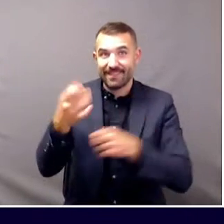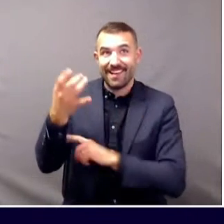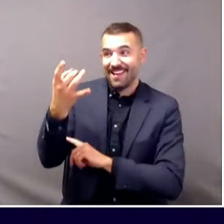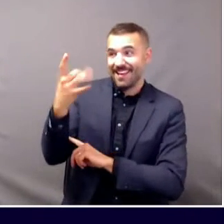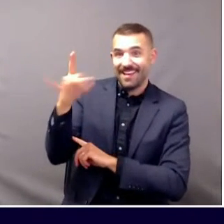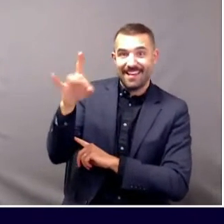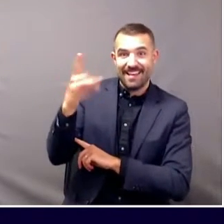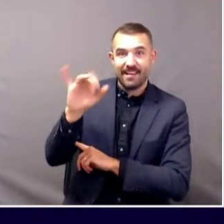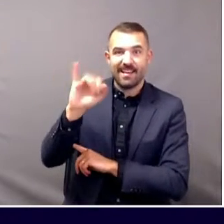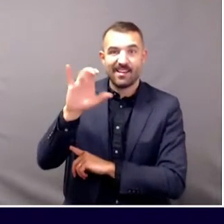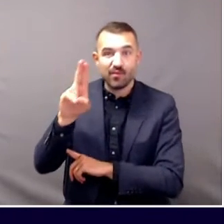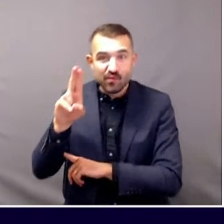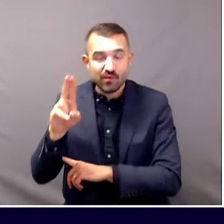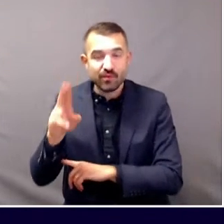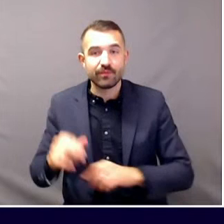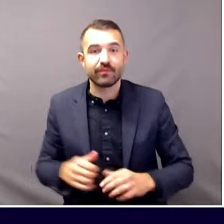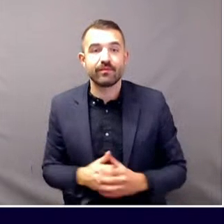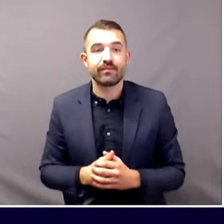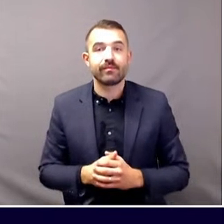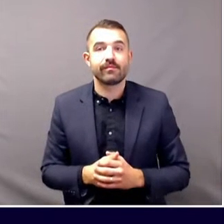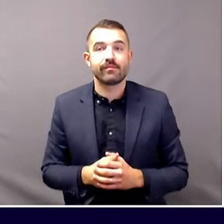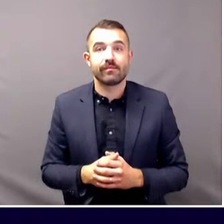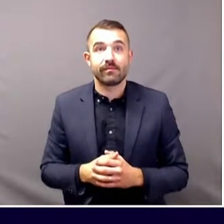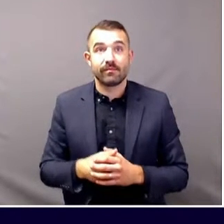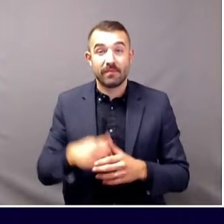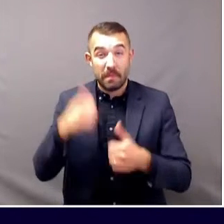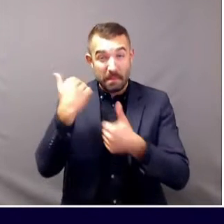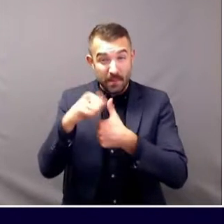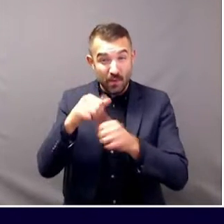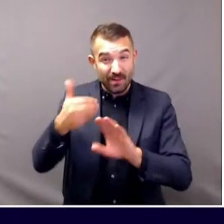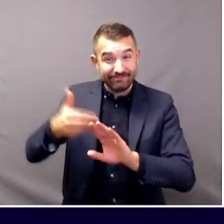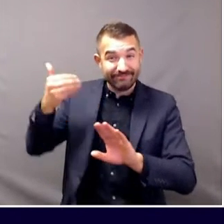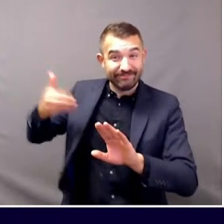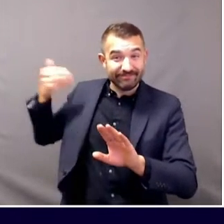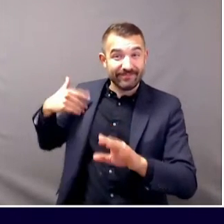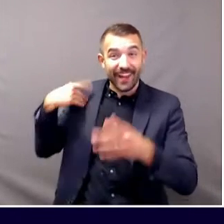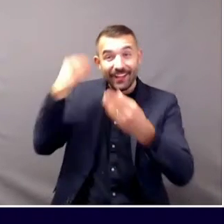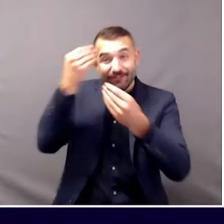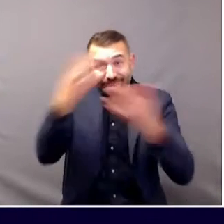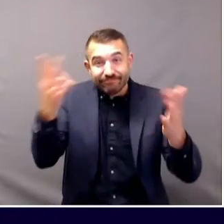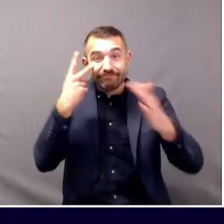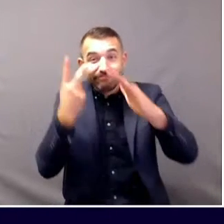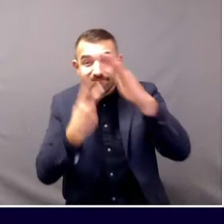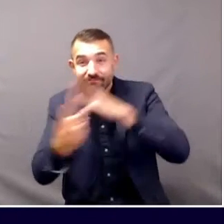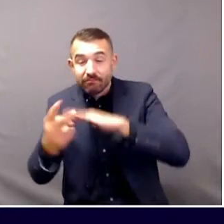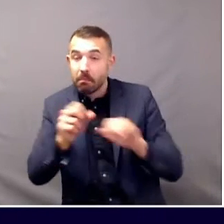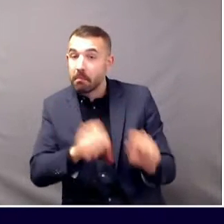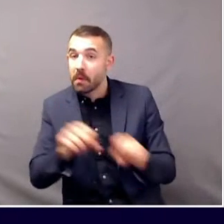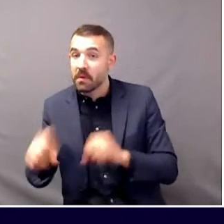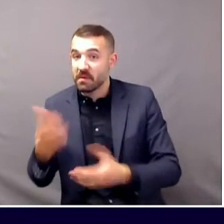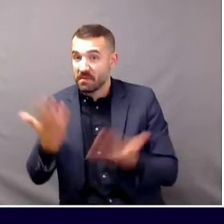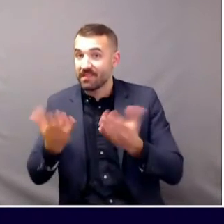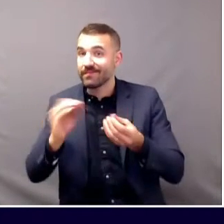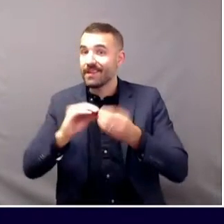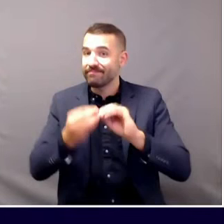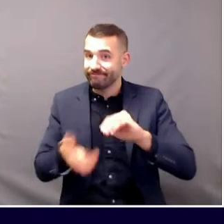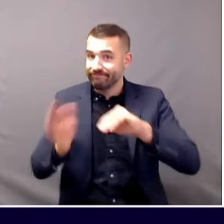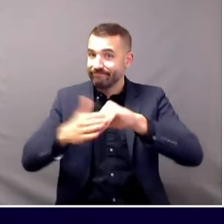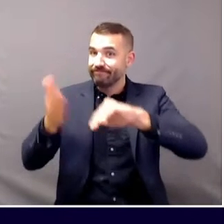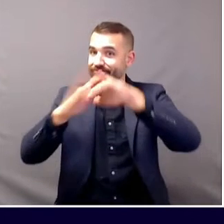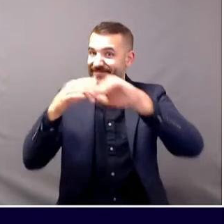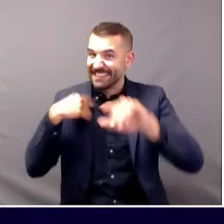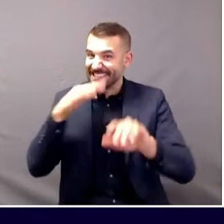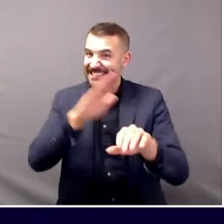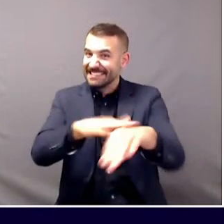have expressed of what we saw on the horizon with COVID-19 coming is very squarely here. And the concerns that